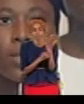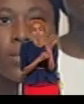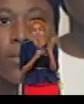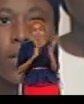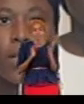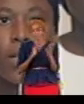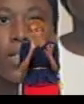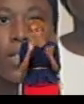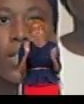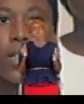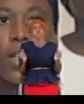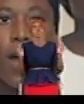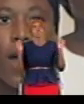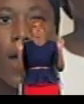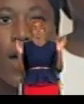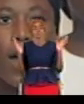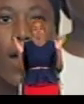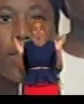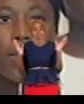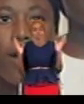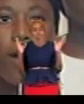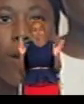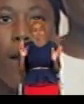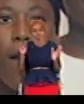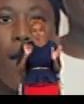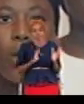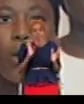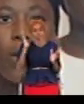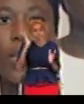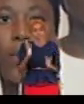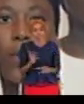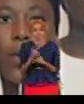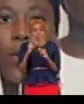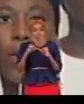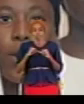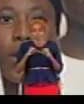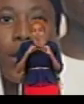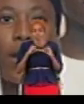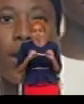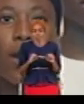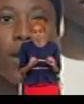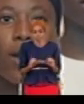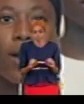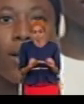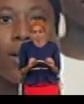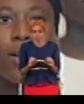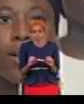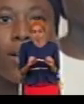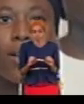No, I'm not giving up. No, I'll keep going.